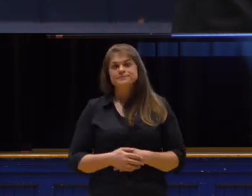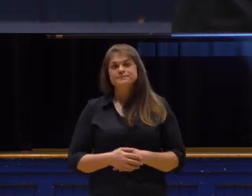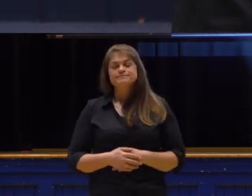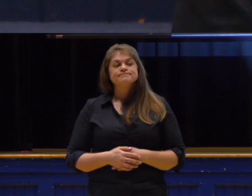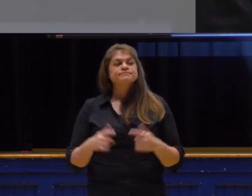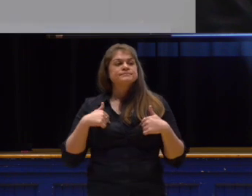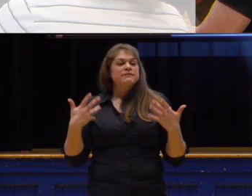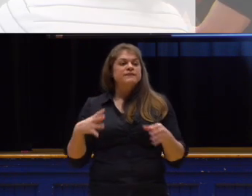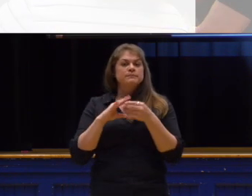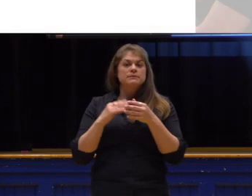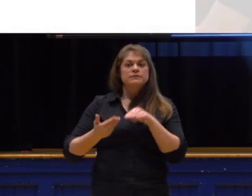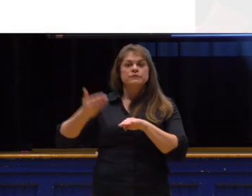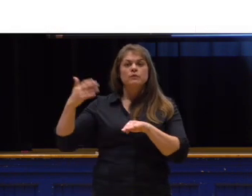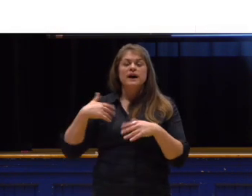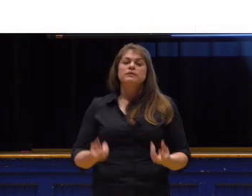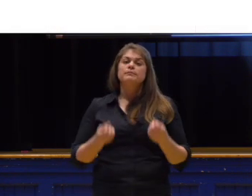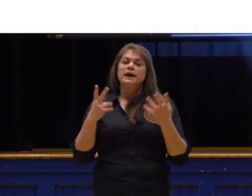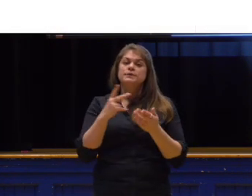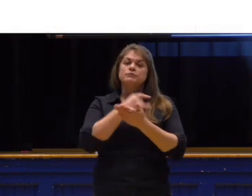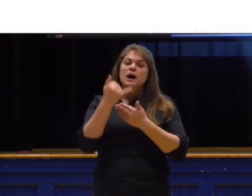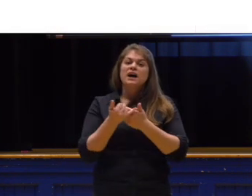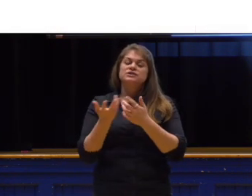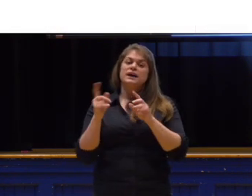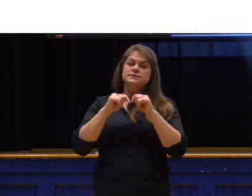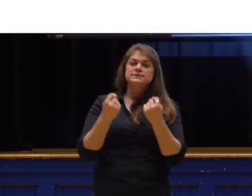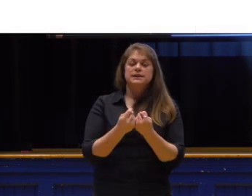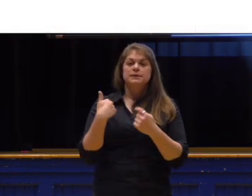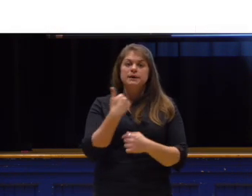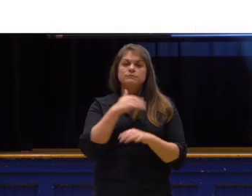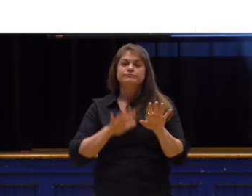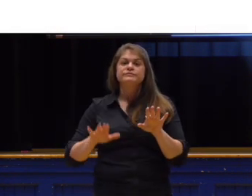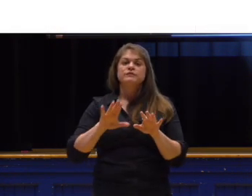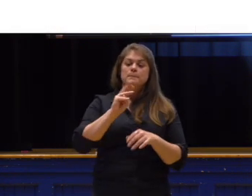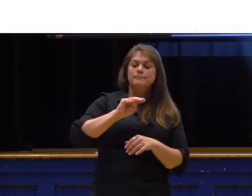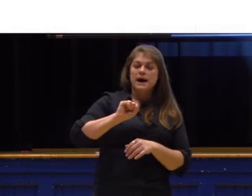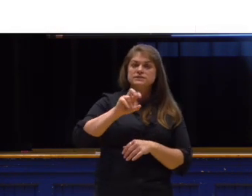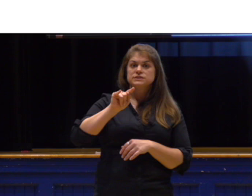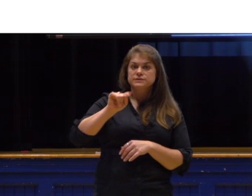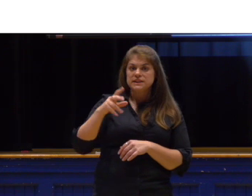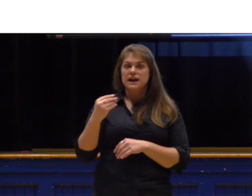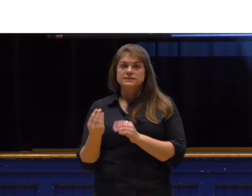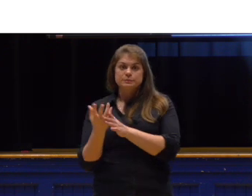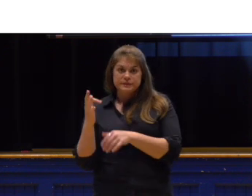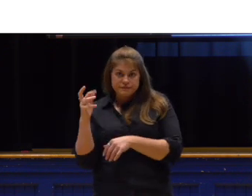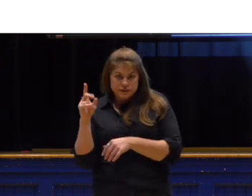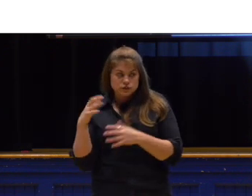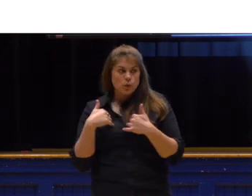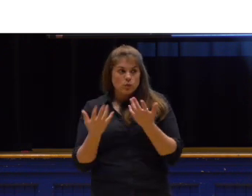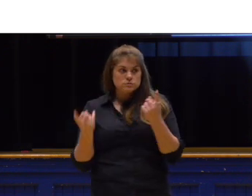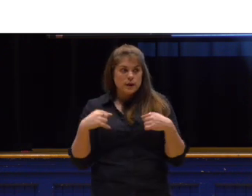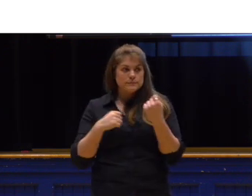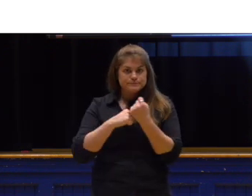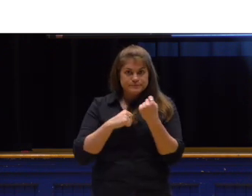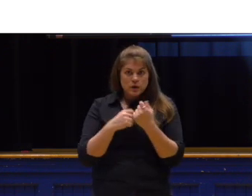As I had started to mention, we have a number of project team members from MassDOT and the City of Springfield and the consultant support teams who are in attendance and